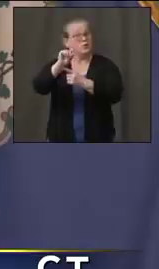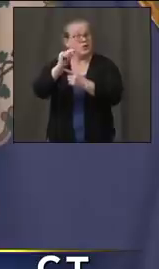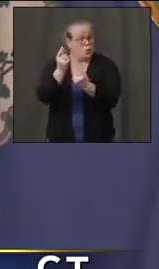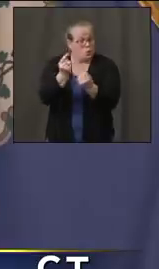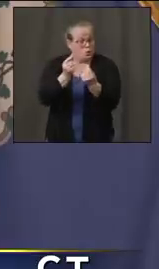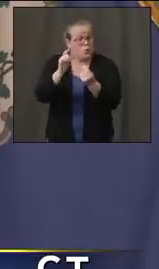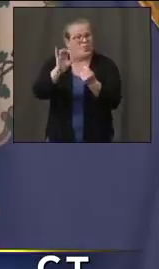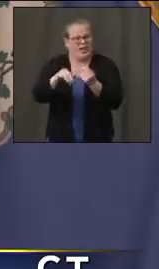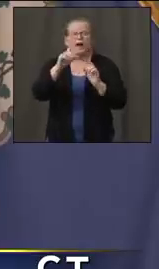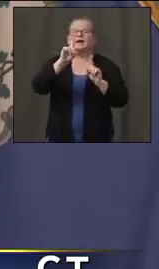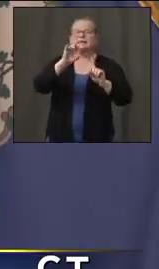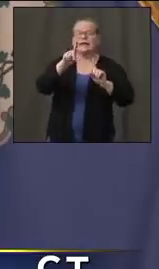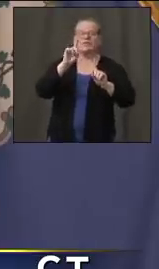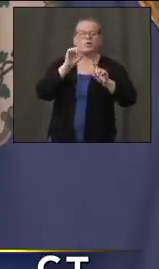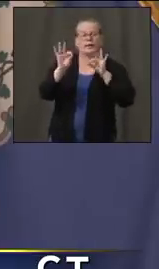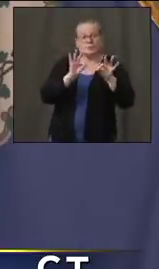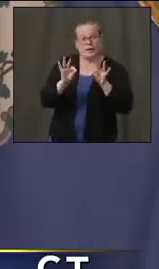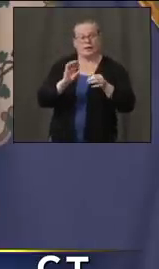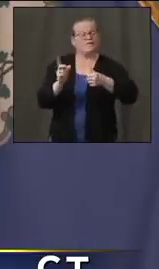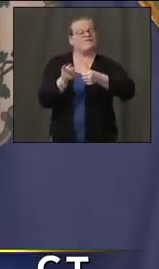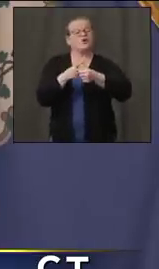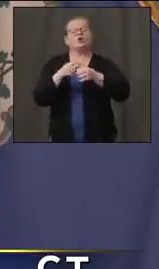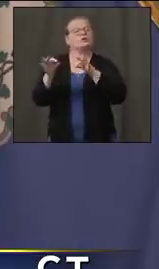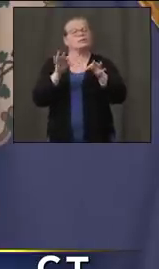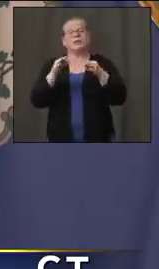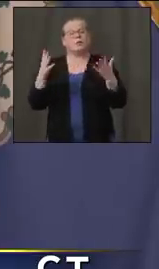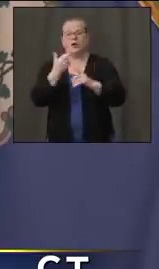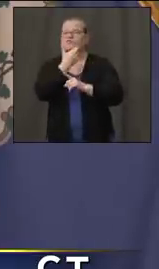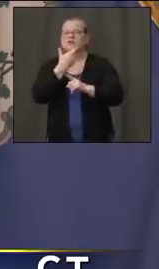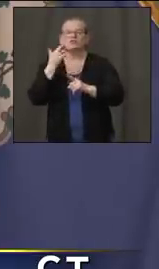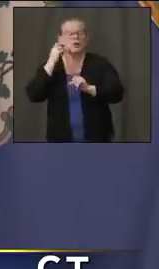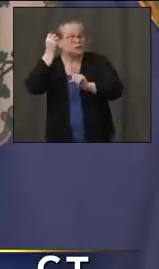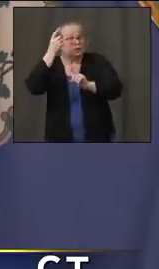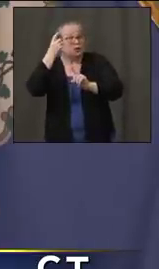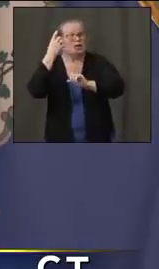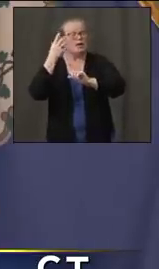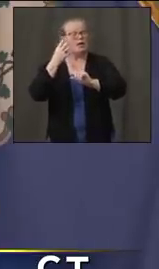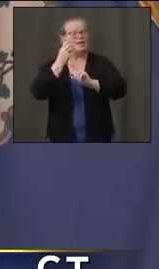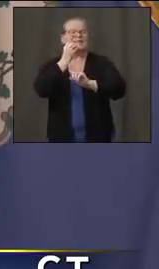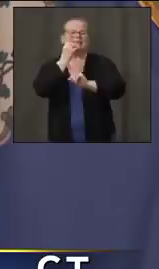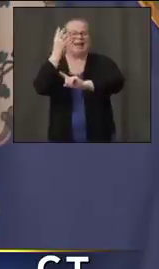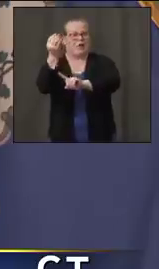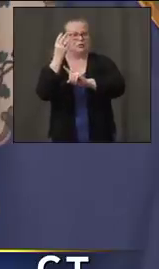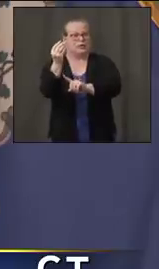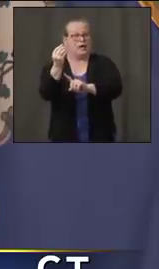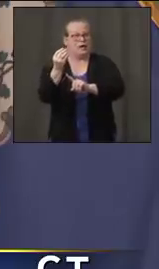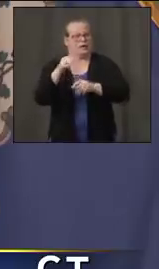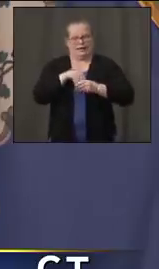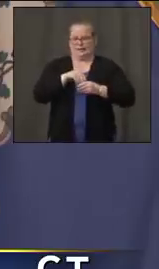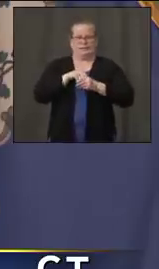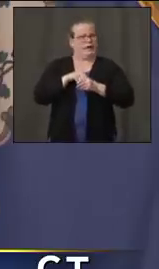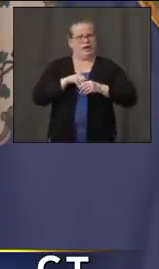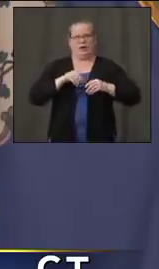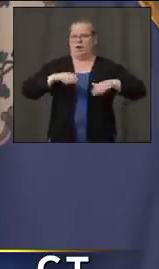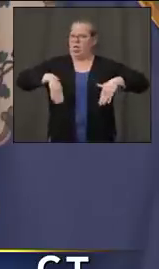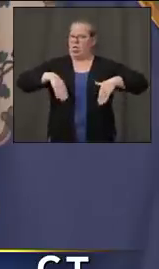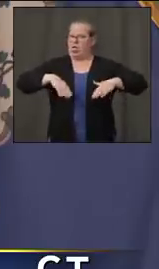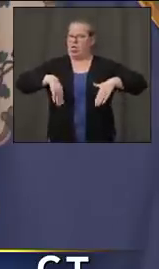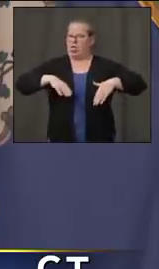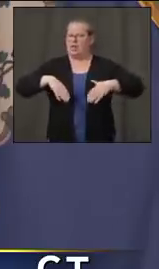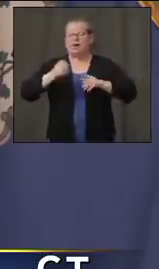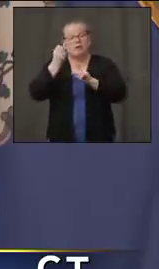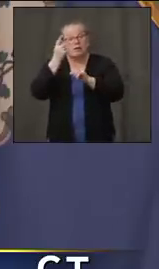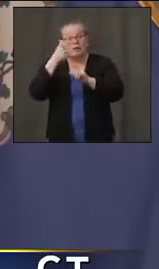remembering that we've said restaurants for outside dining only, which again is a metric that tracks what the CDC